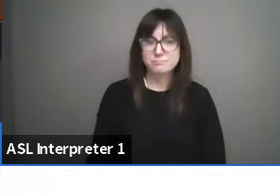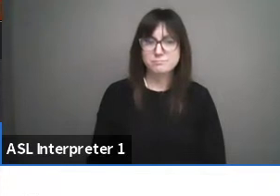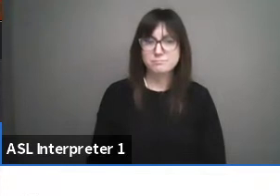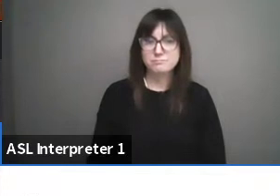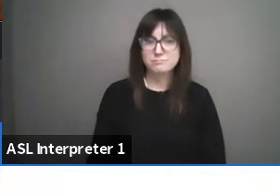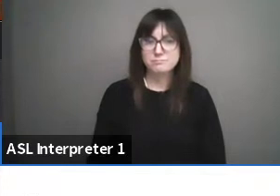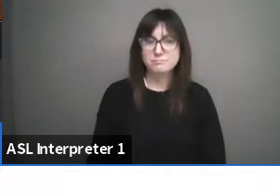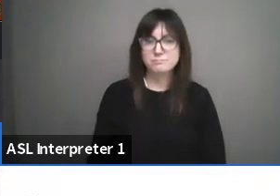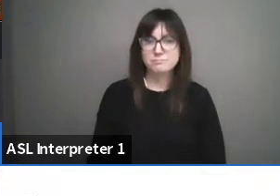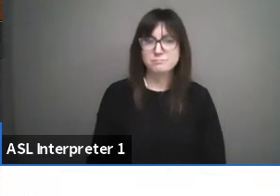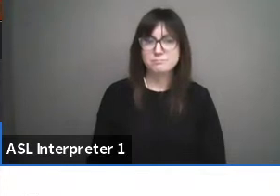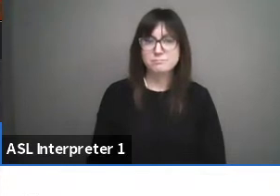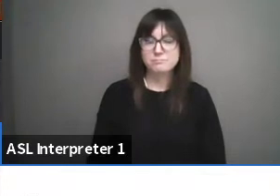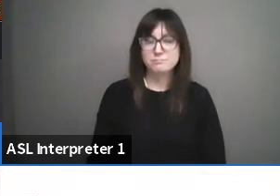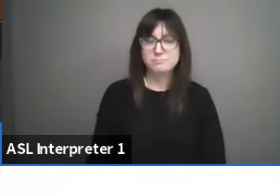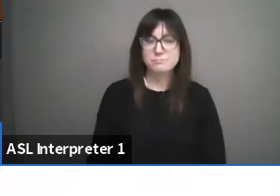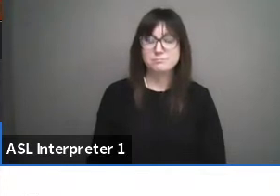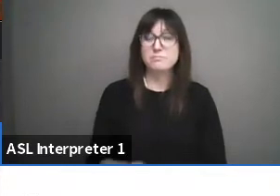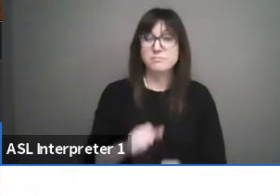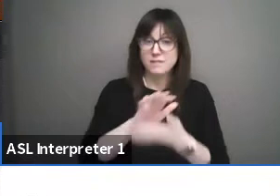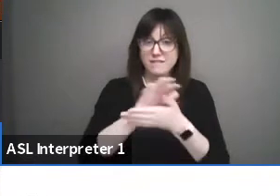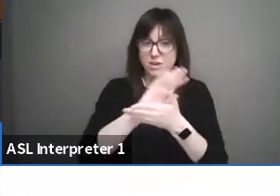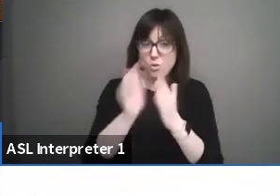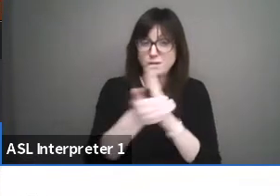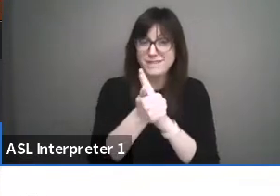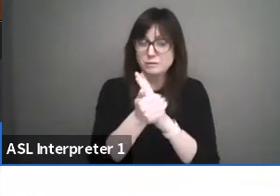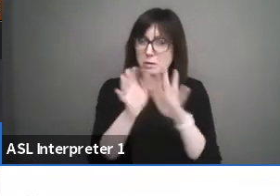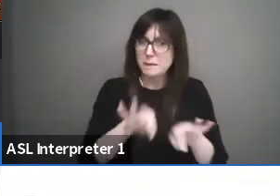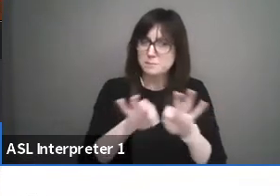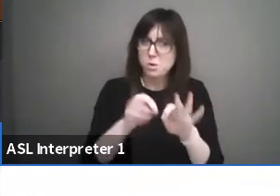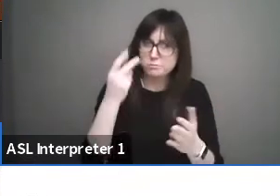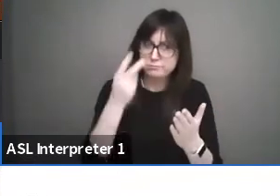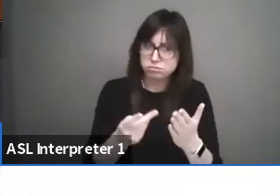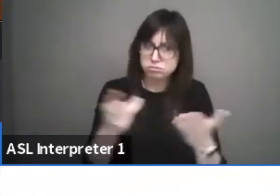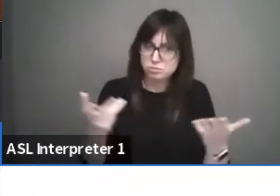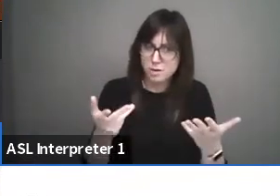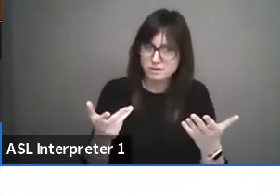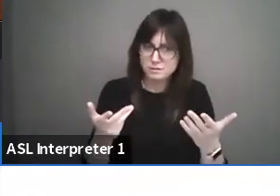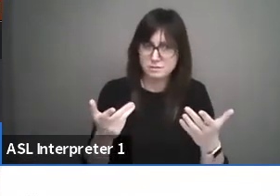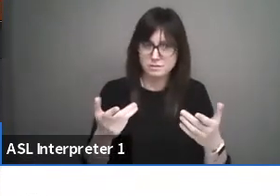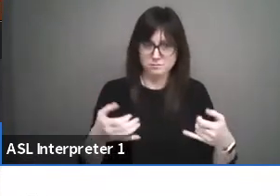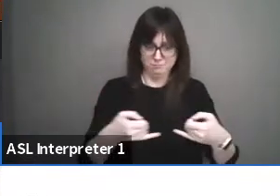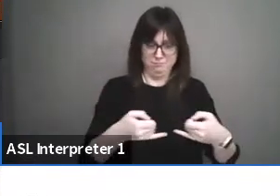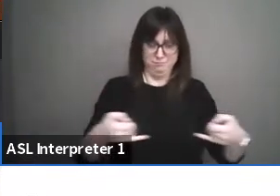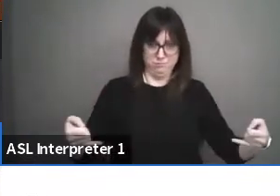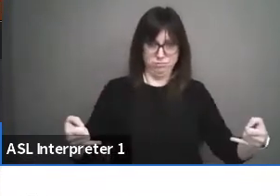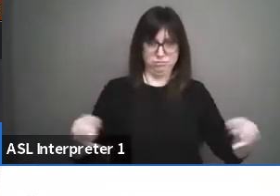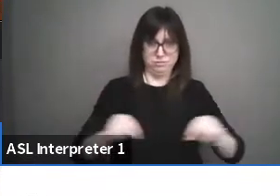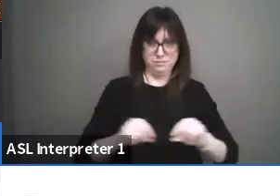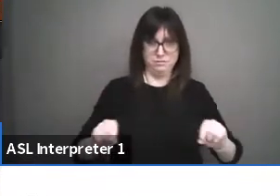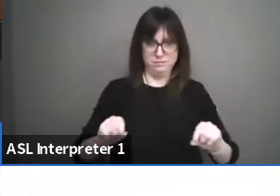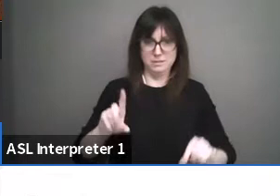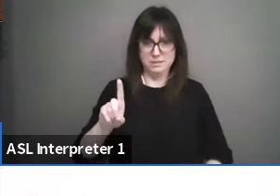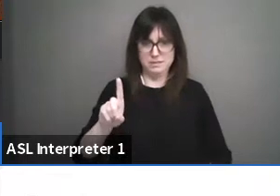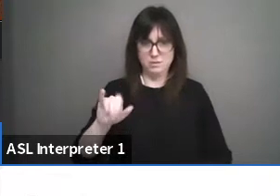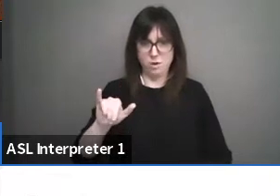What we're looking for when we are attaching Vidyard into Outlook is we're looking for VYE token.